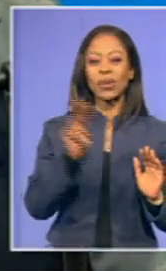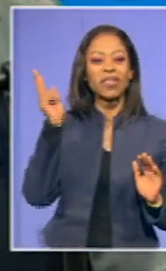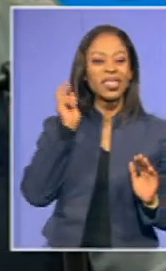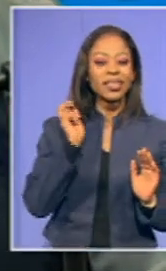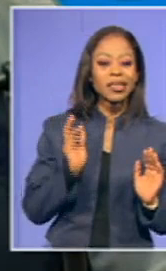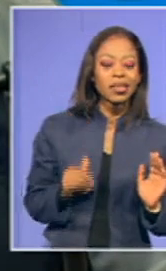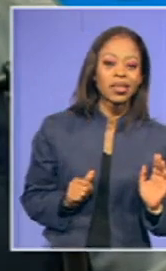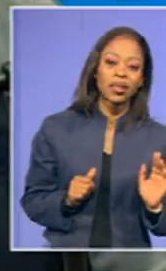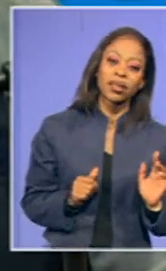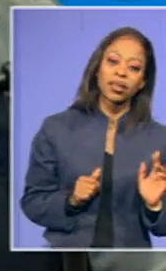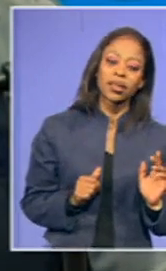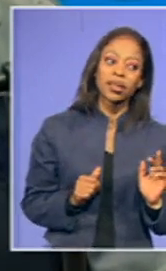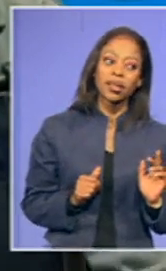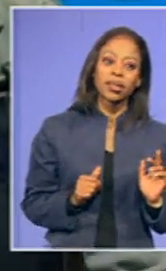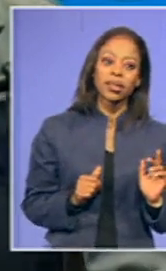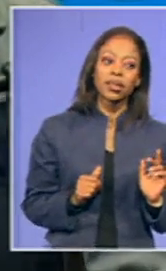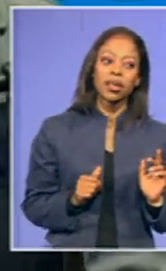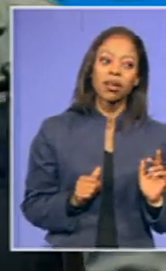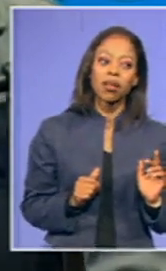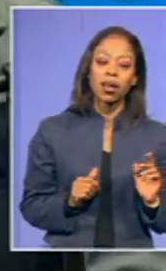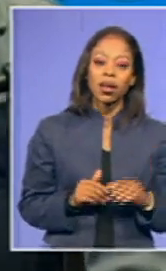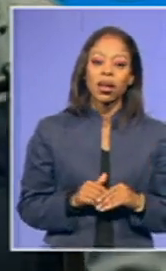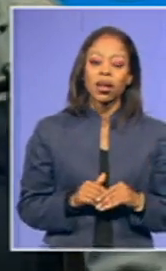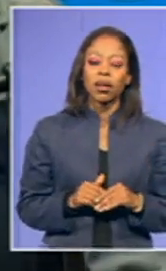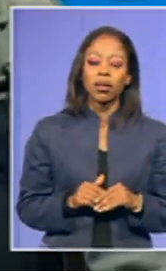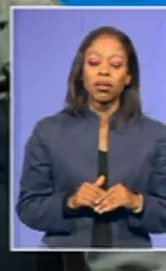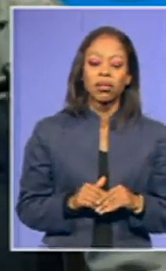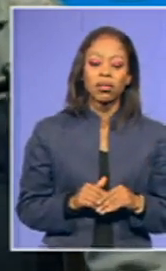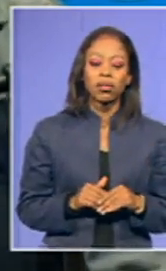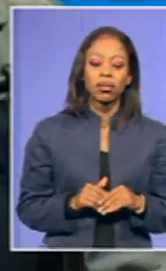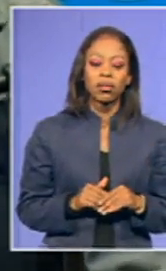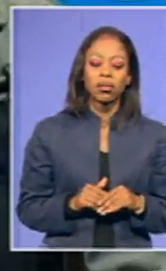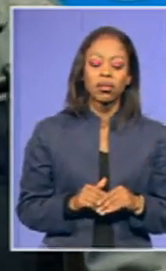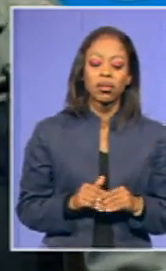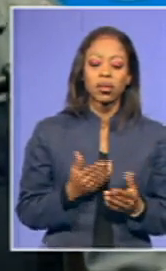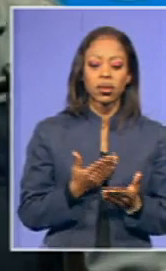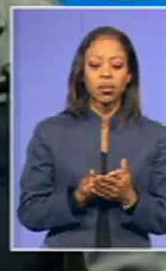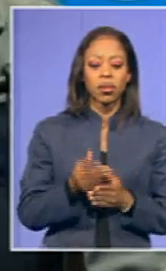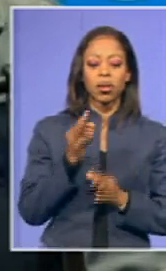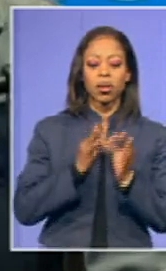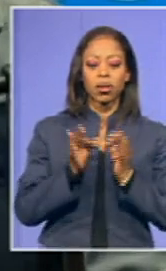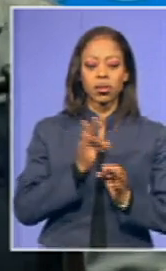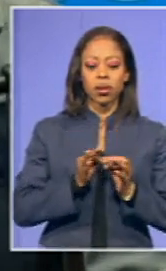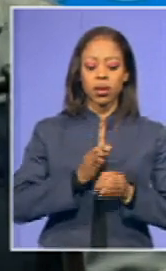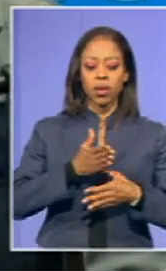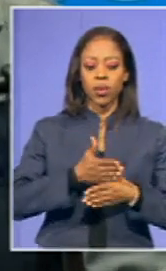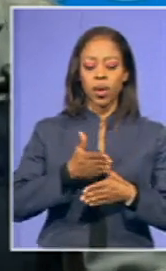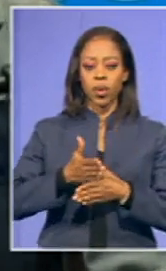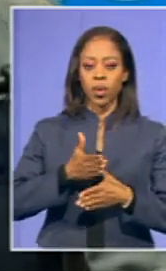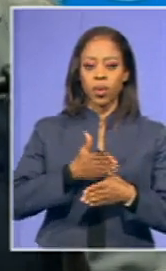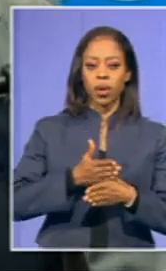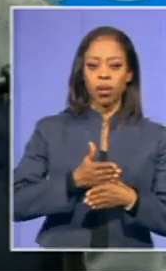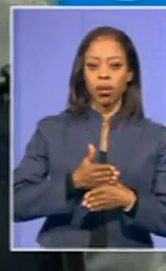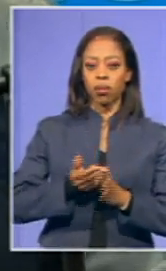water to Mega Dam, can you just maybe take us into the scope of work, how they're damaged,